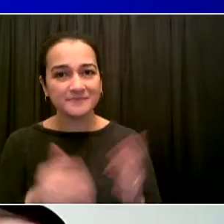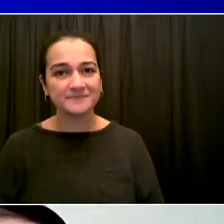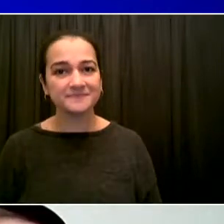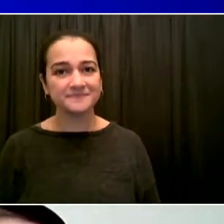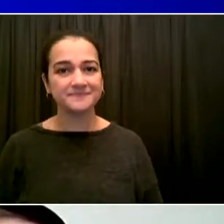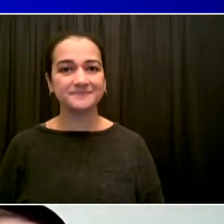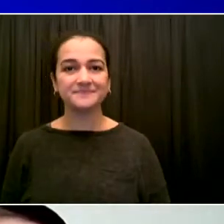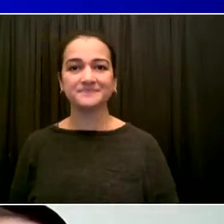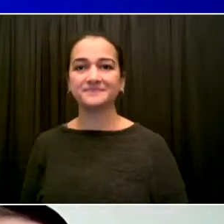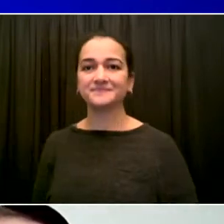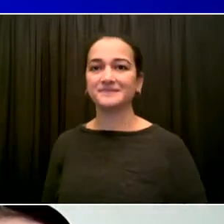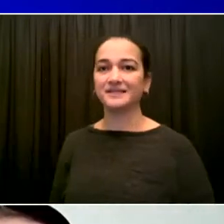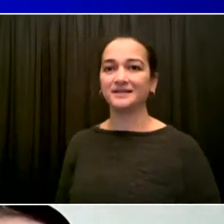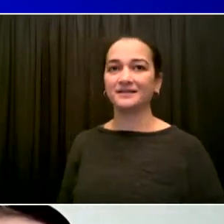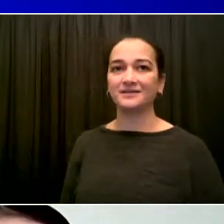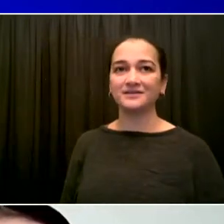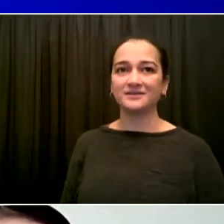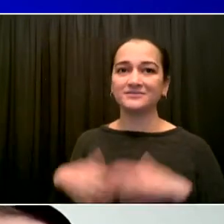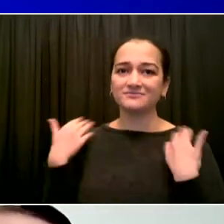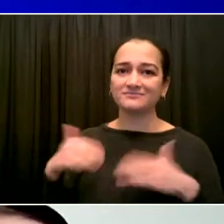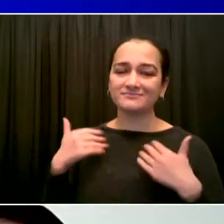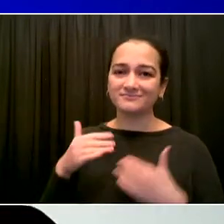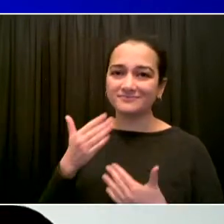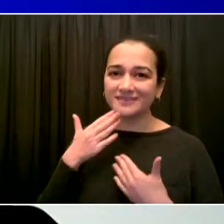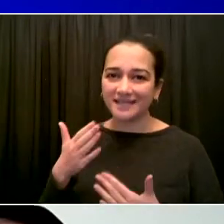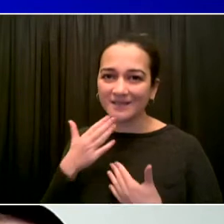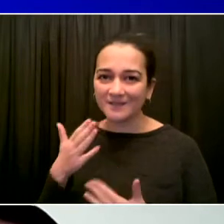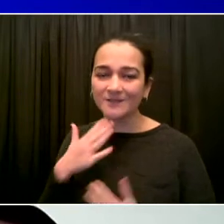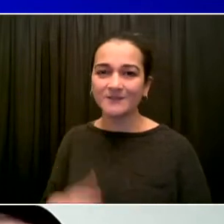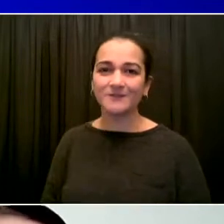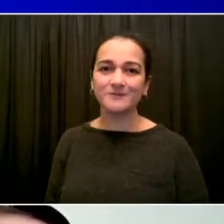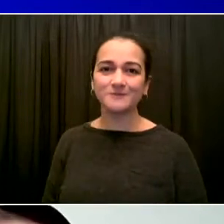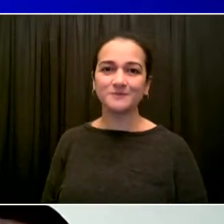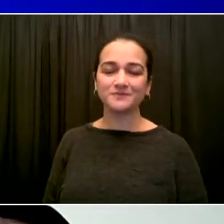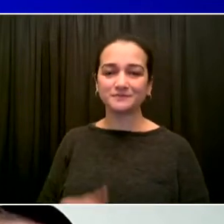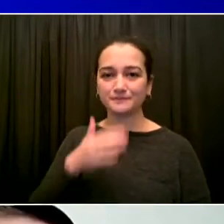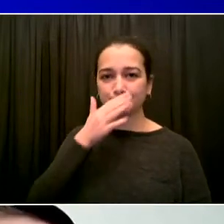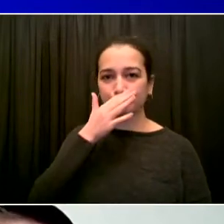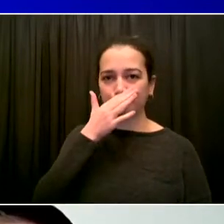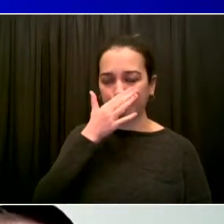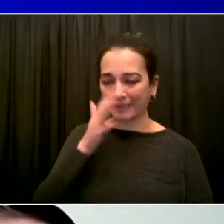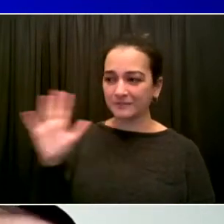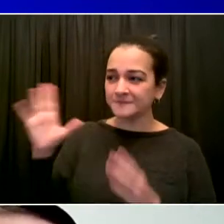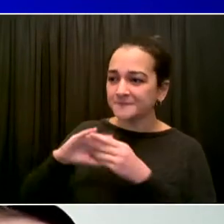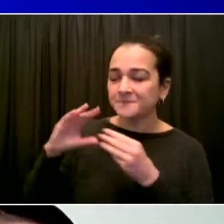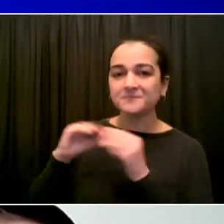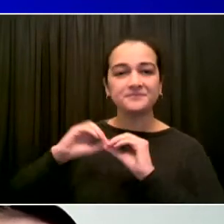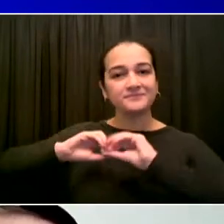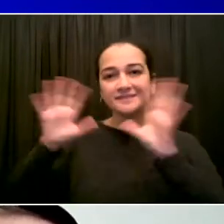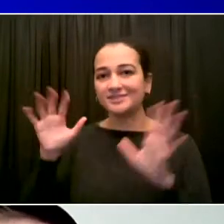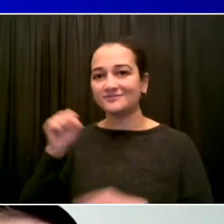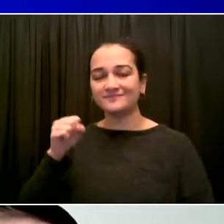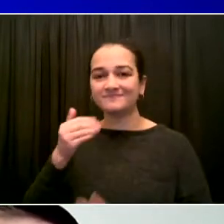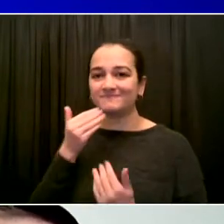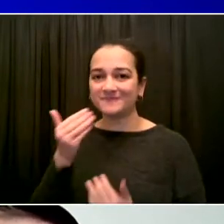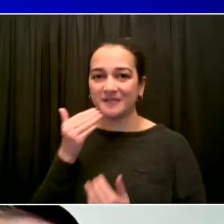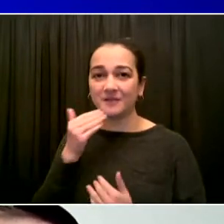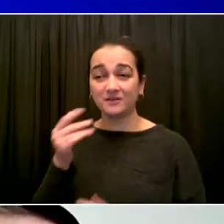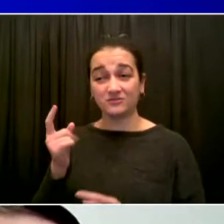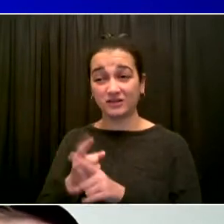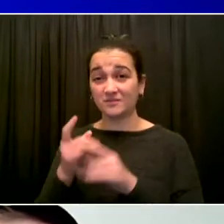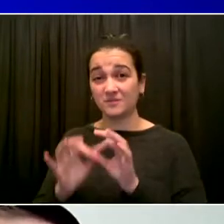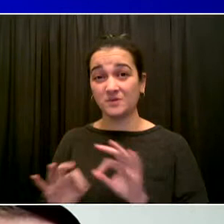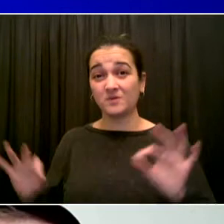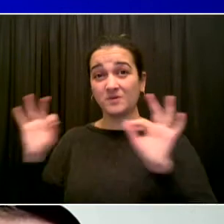very human family level about why it's so important to get vaccinated, why it's so important to get the booster. And I want to thank you.